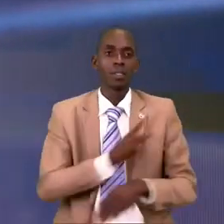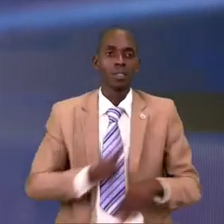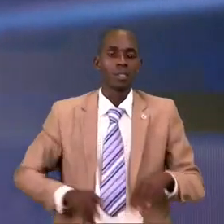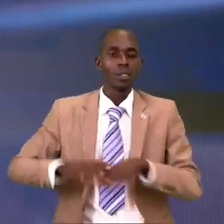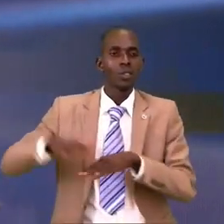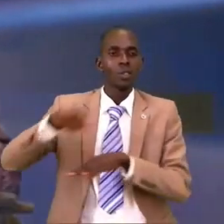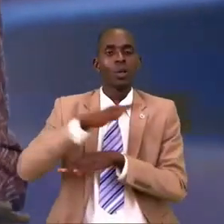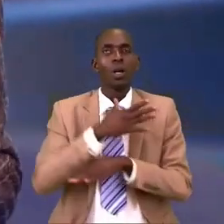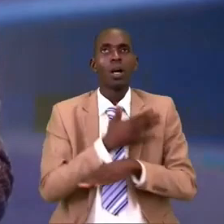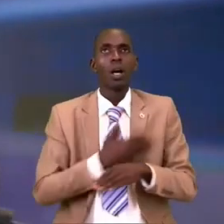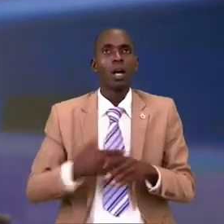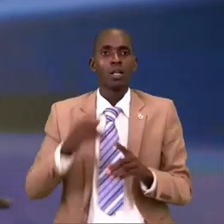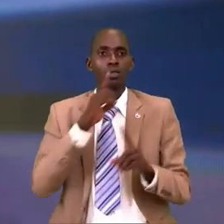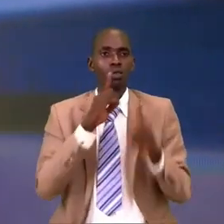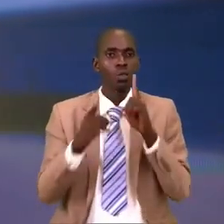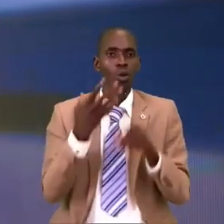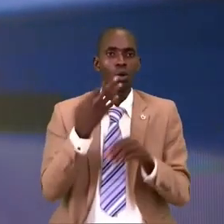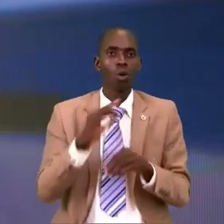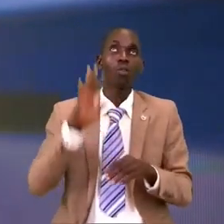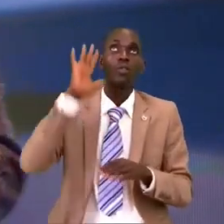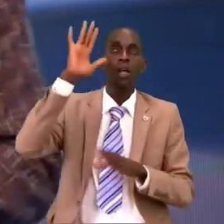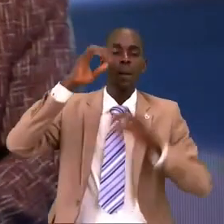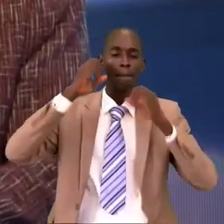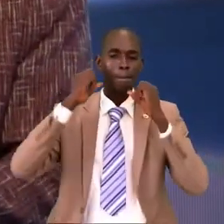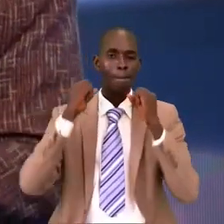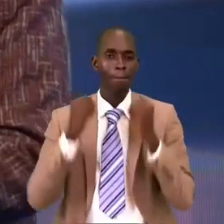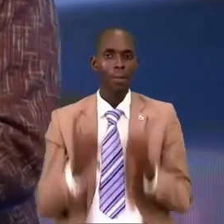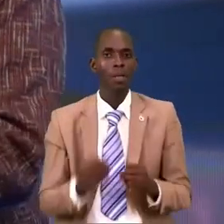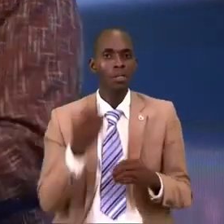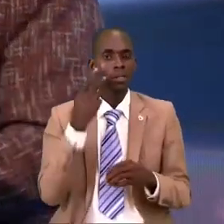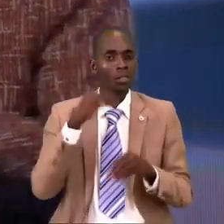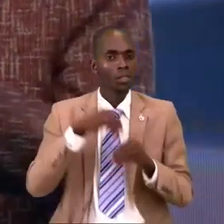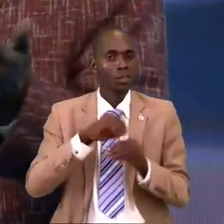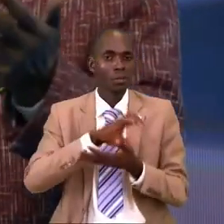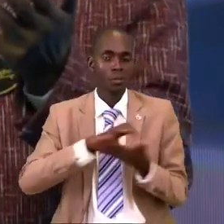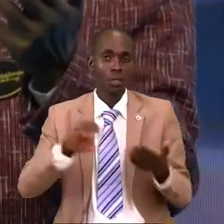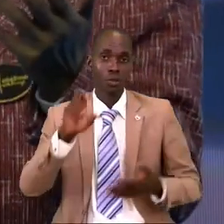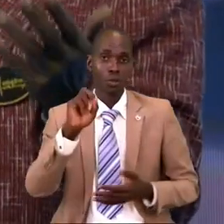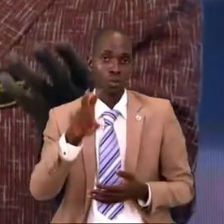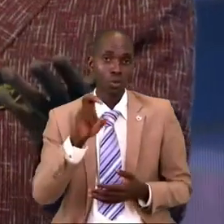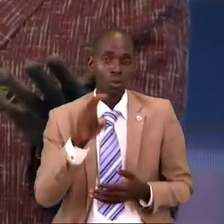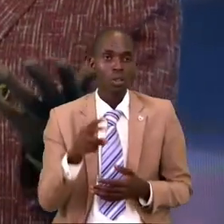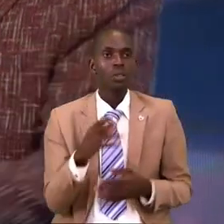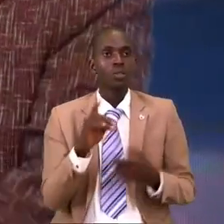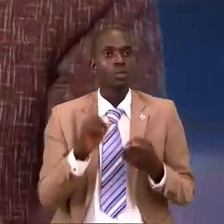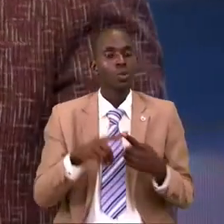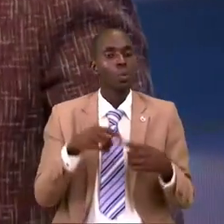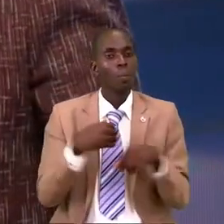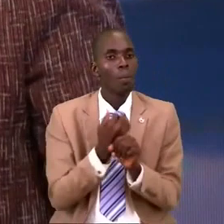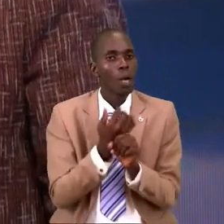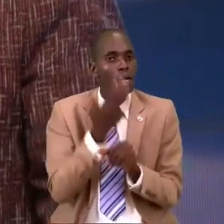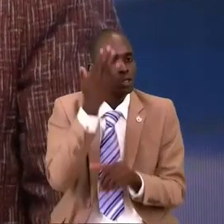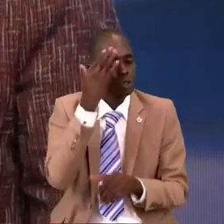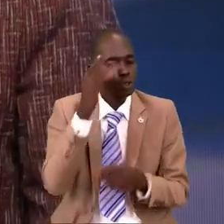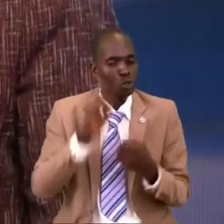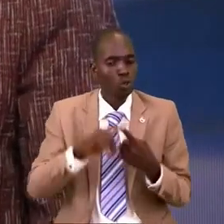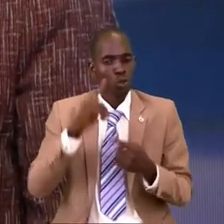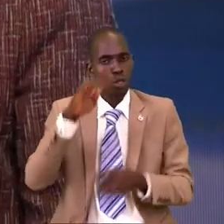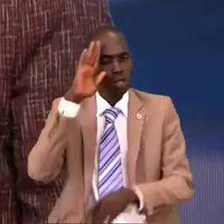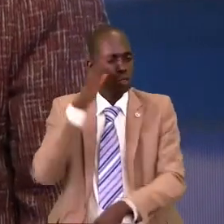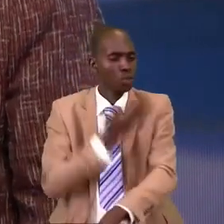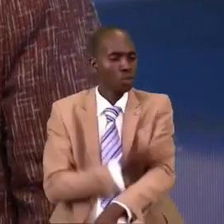known to the sons, to the children of men, his mighty acts and the